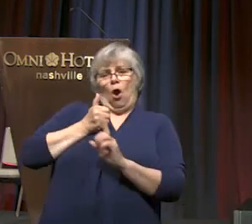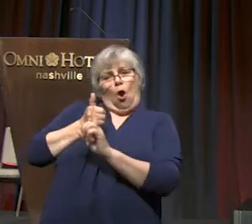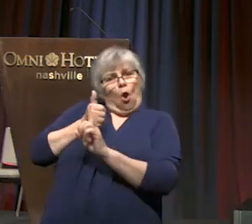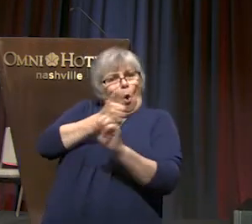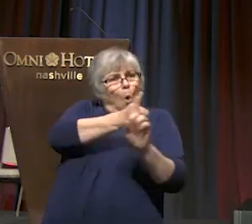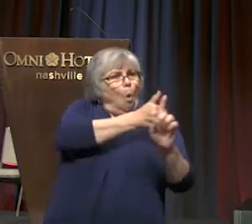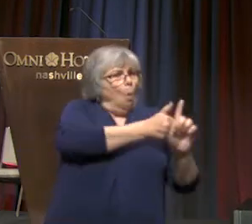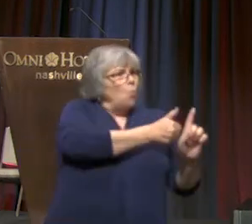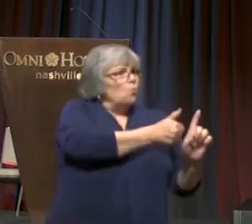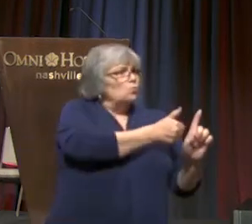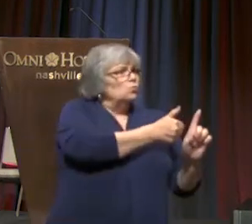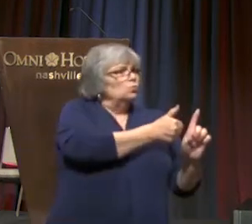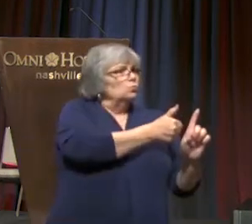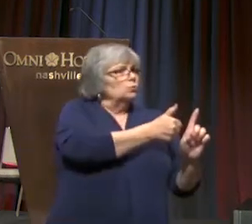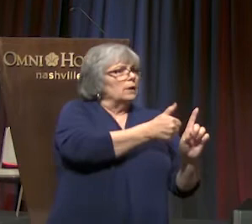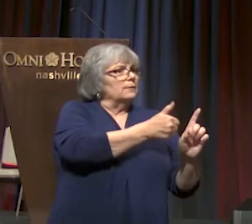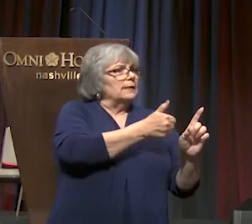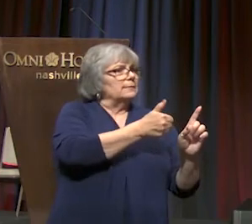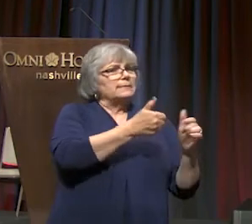at a time like this.